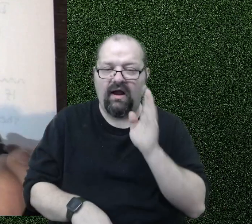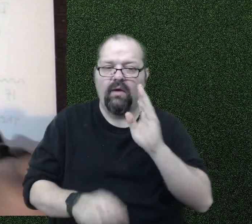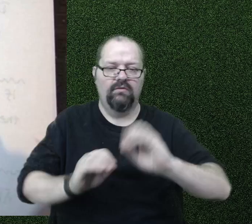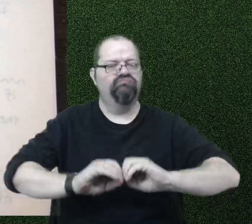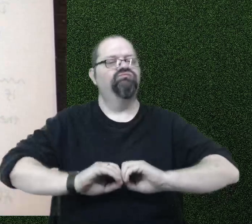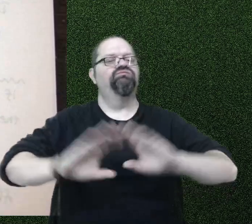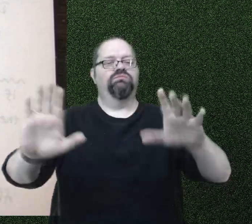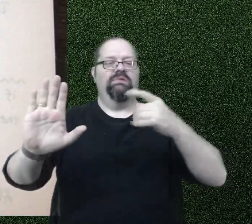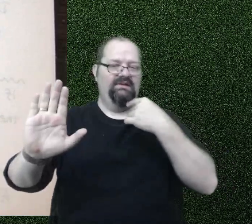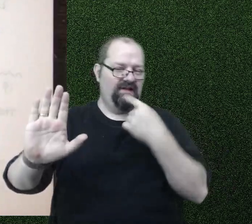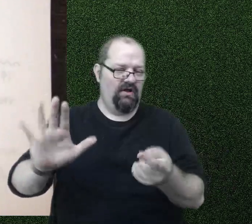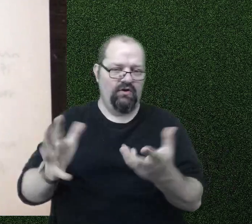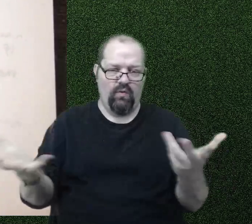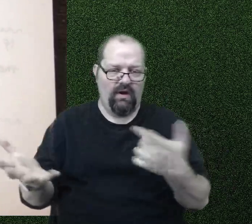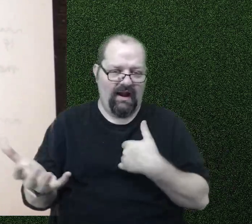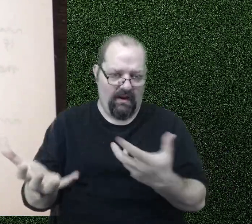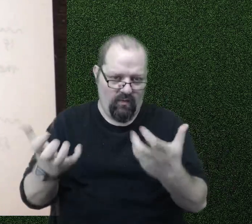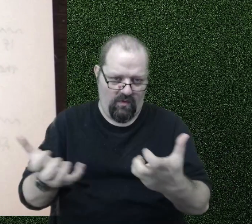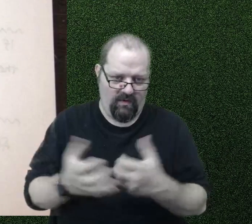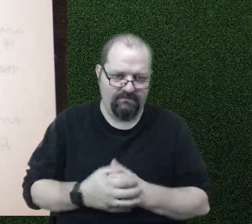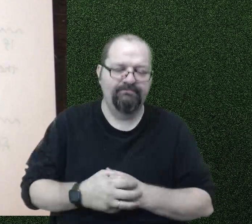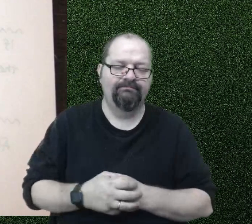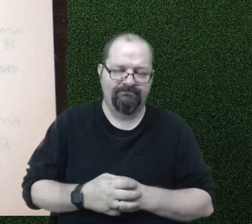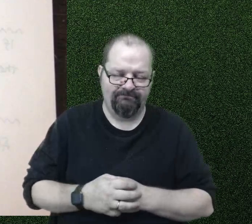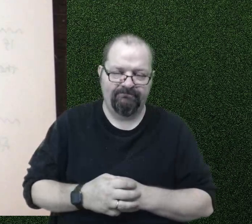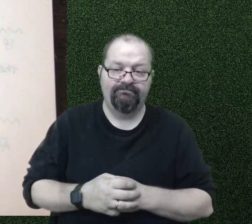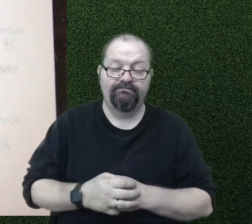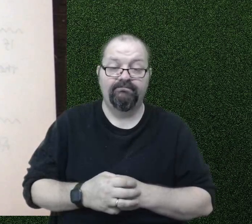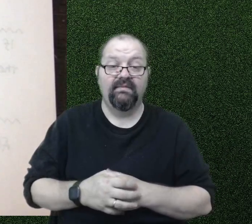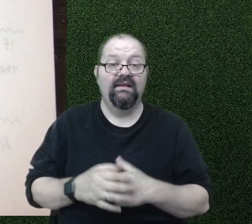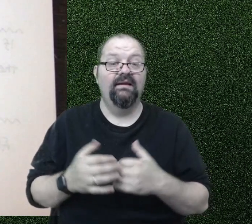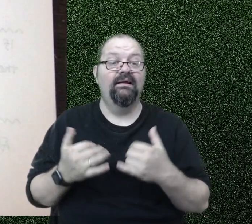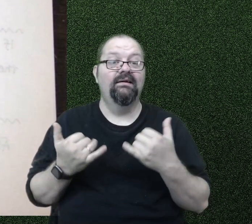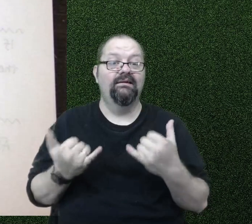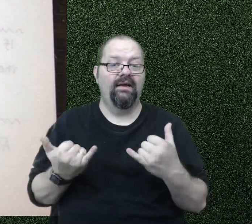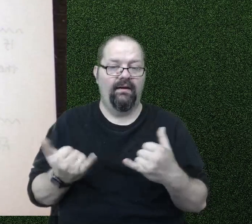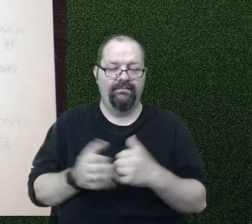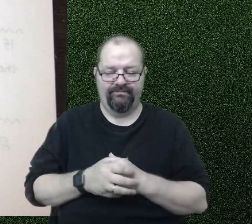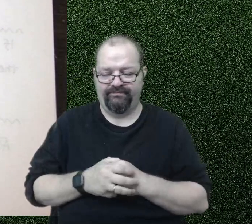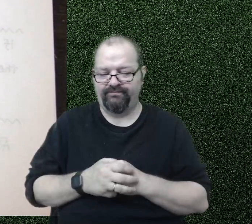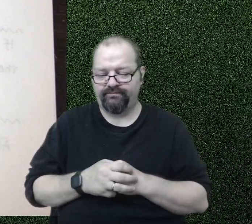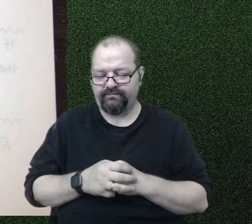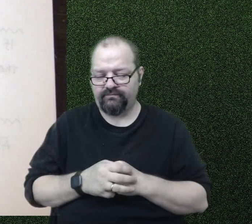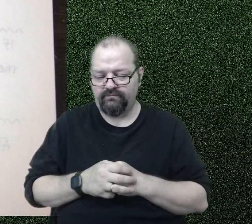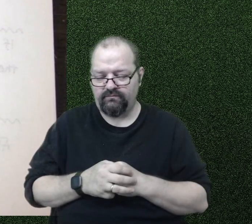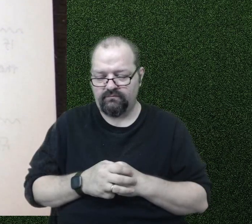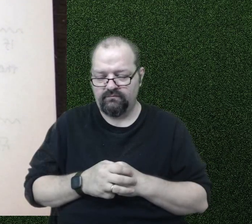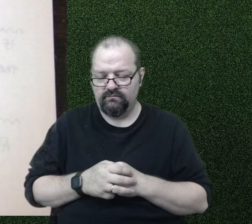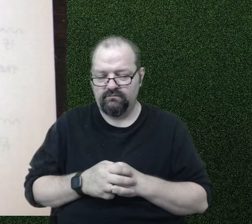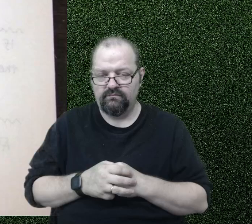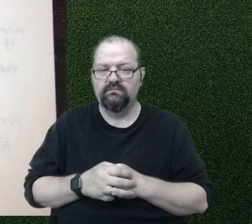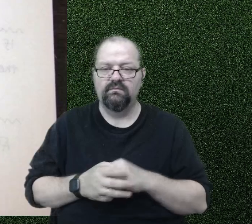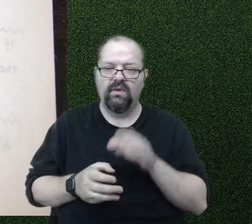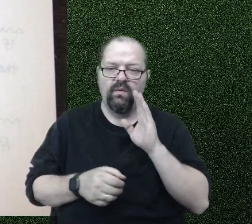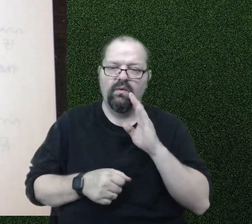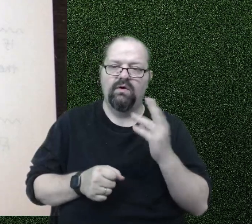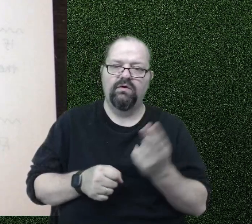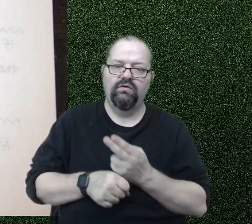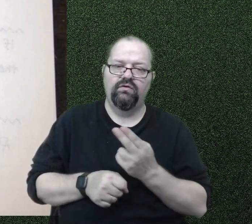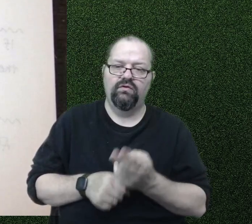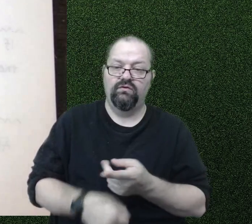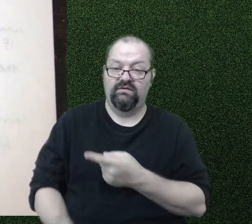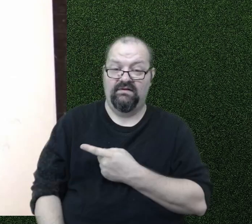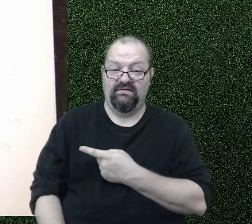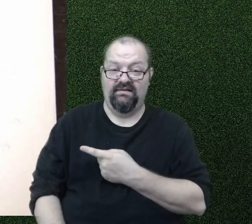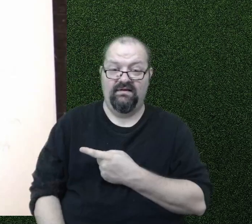Okay, so I am going to use this symbol